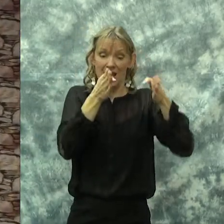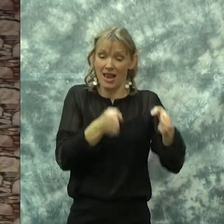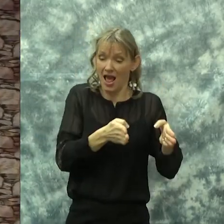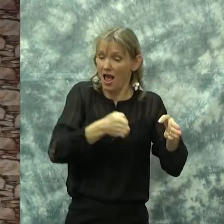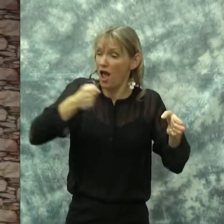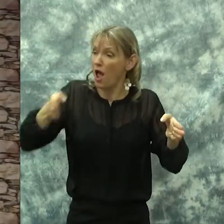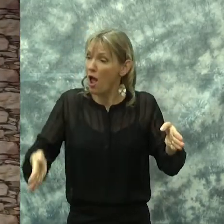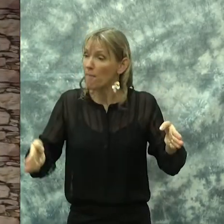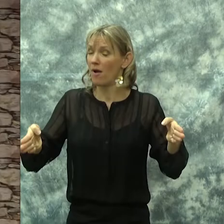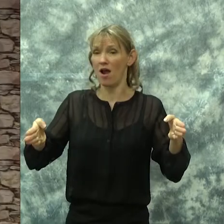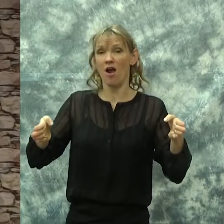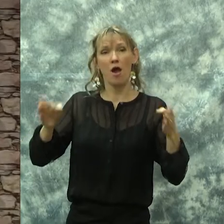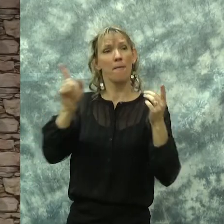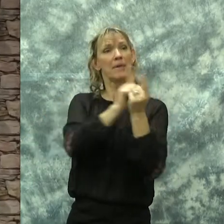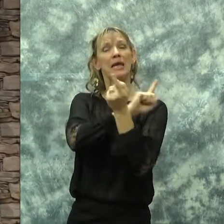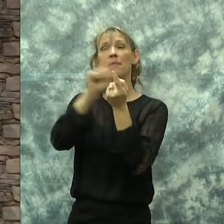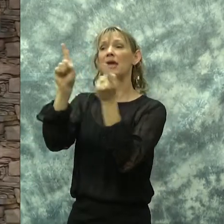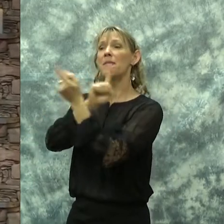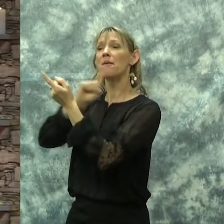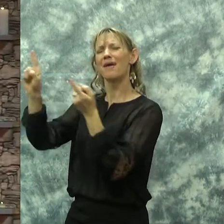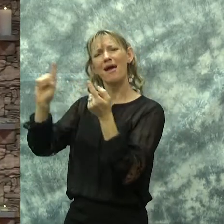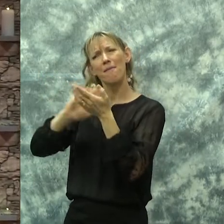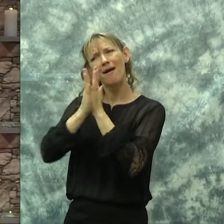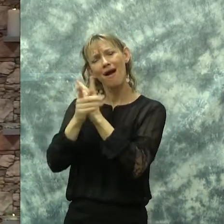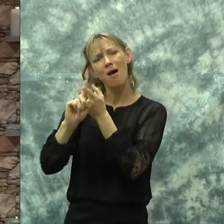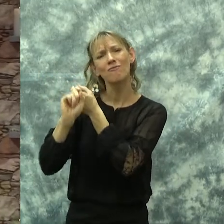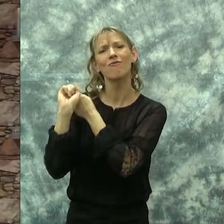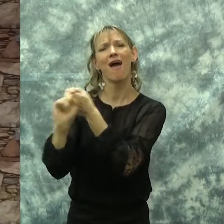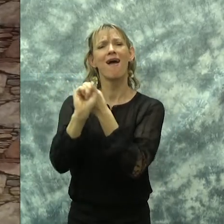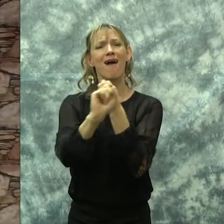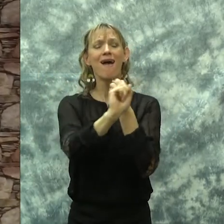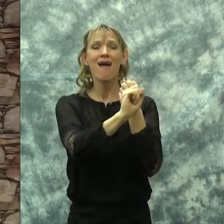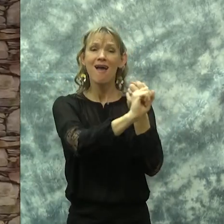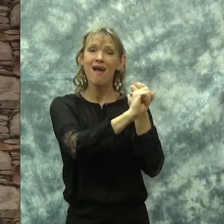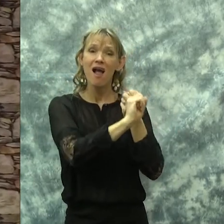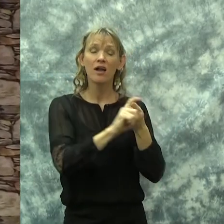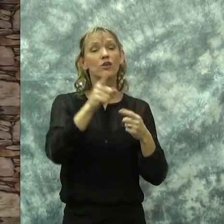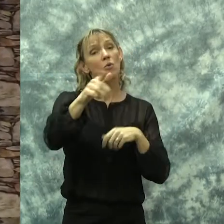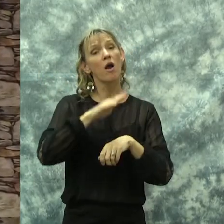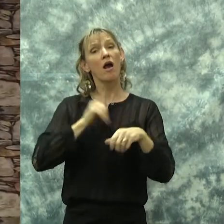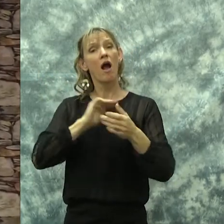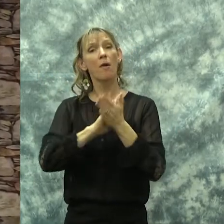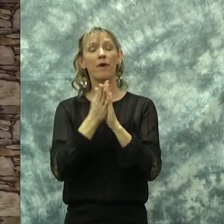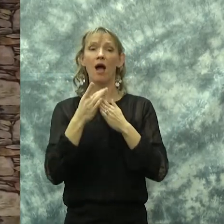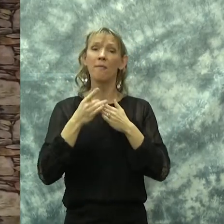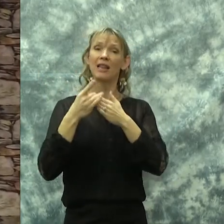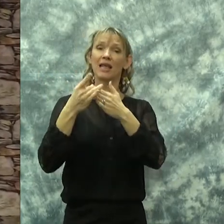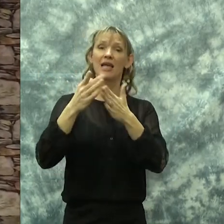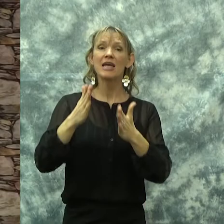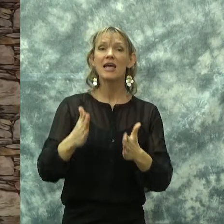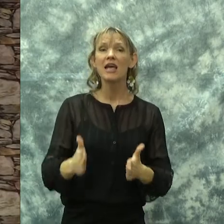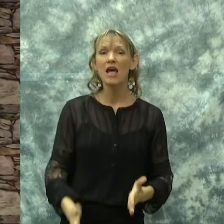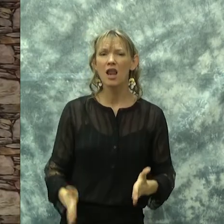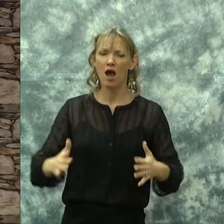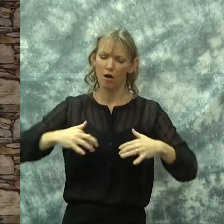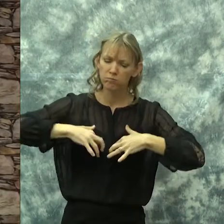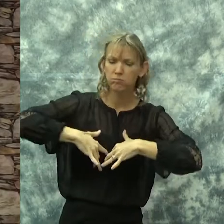a friend in all you meet. You are called to be a leader, to